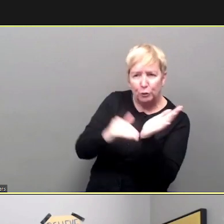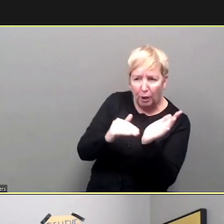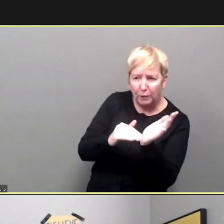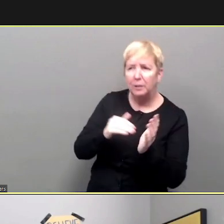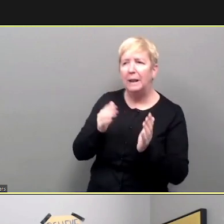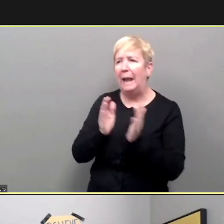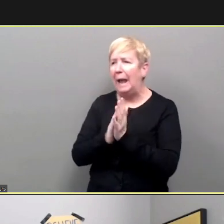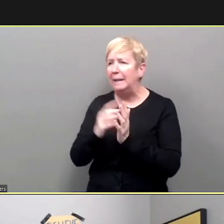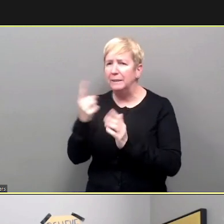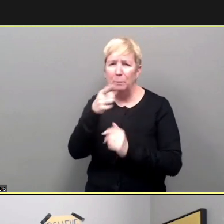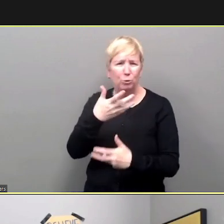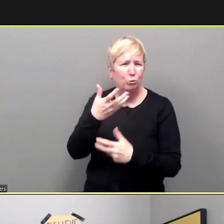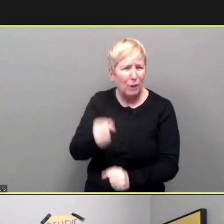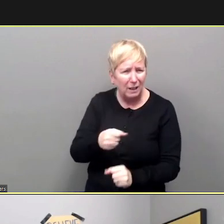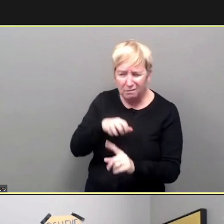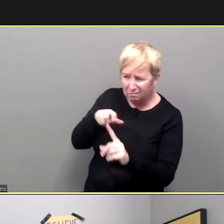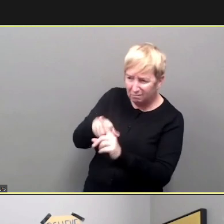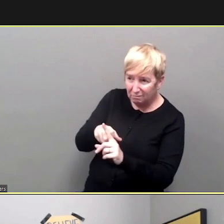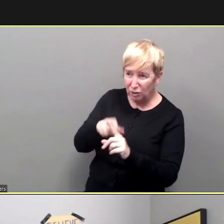vaccine. Next slide.